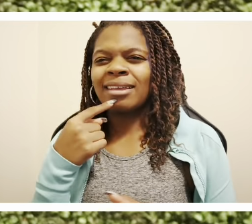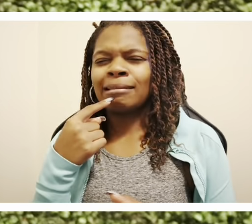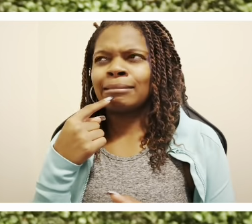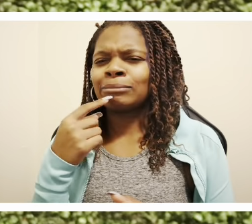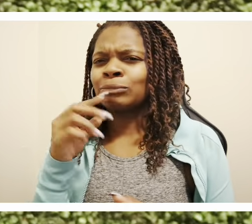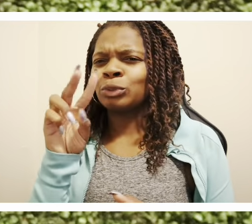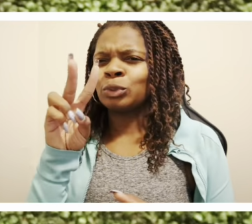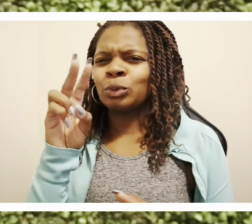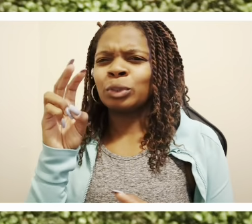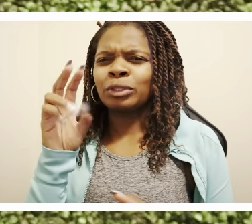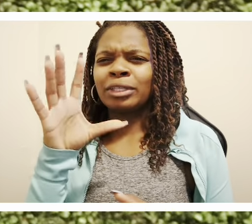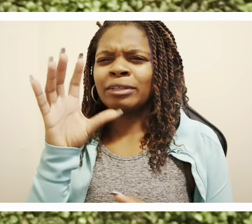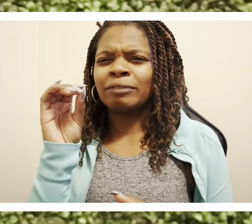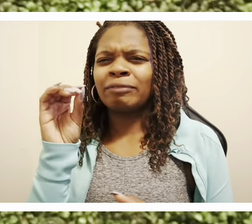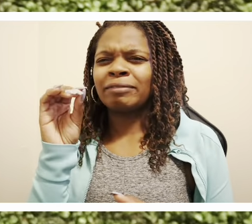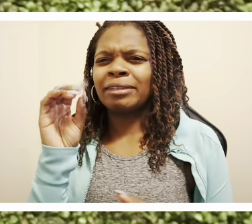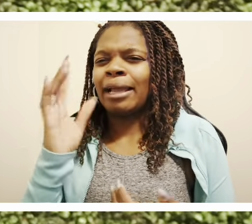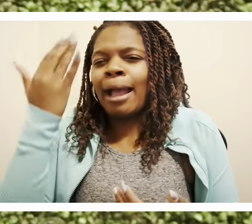that's